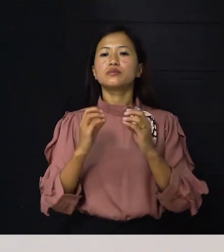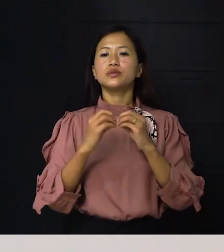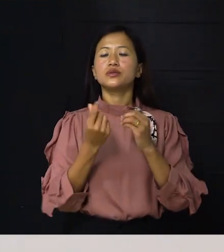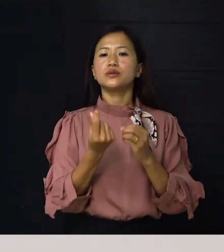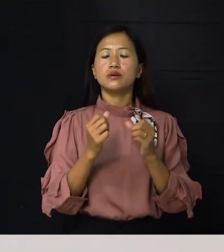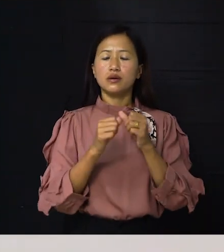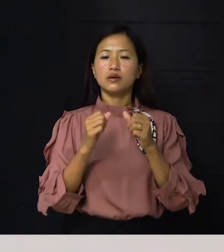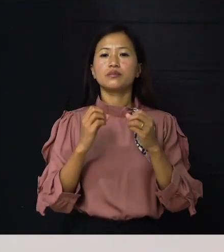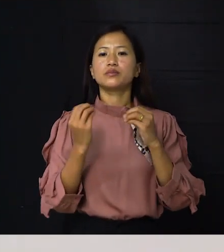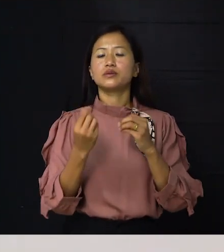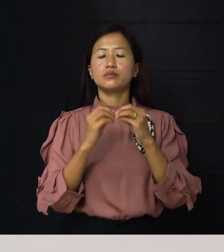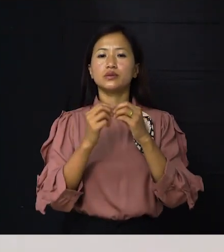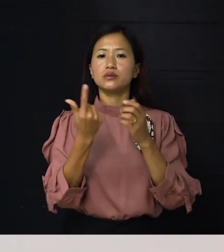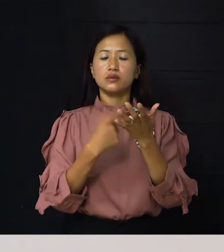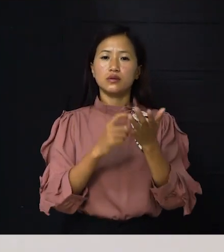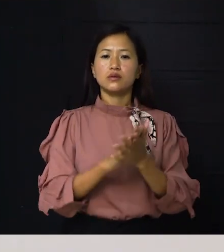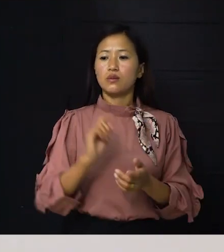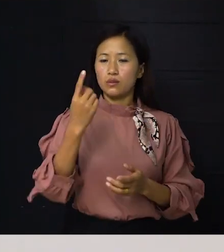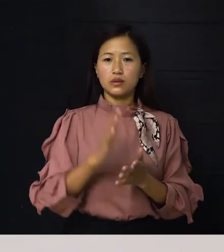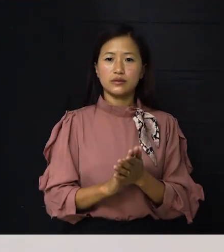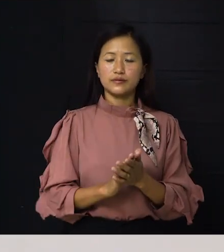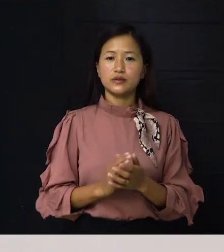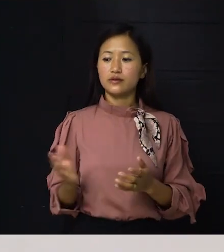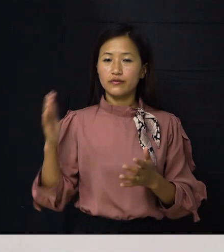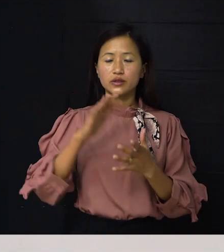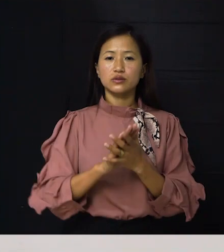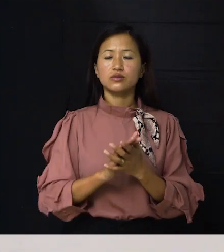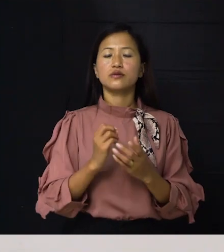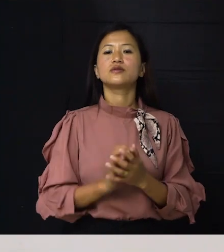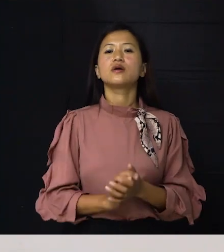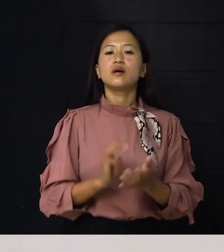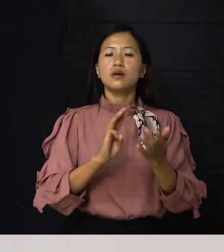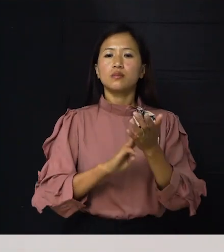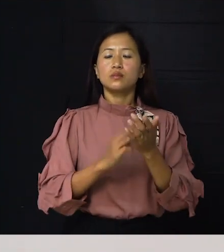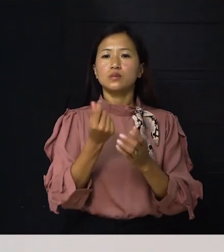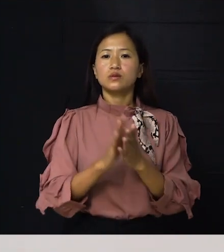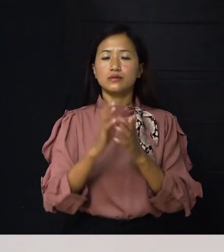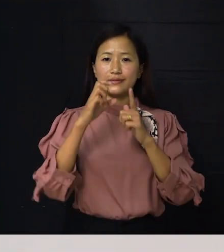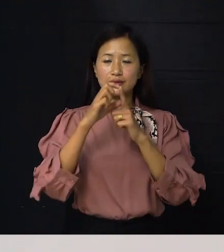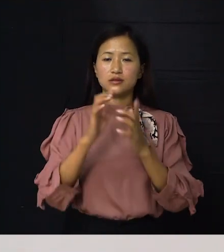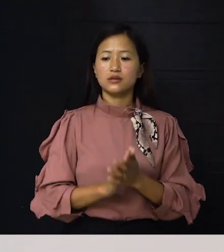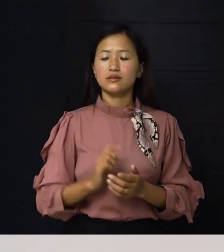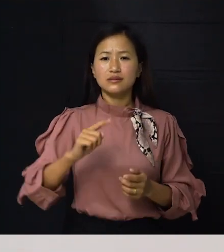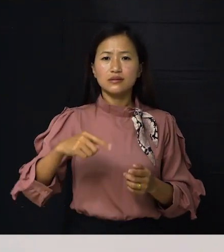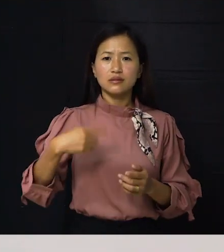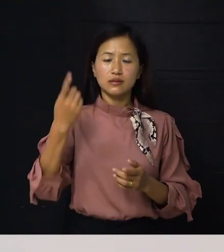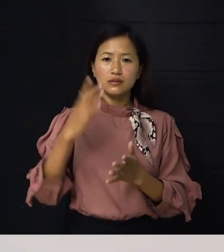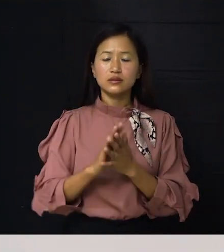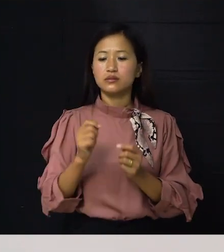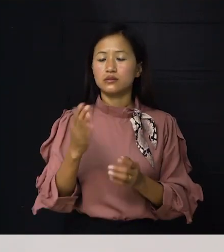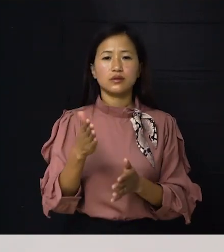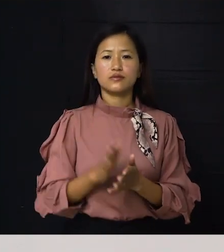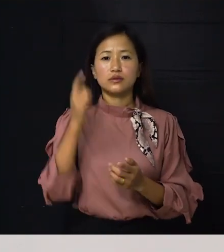he was one of the founder of this Mughal dynasty. Earlier, he didn't have any intention